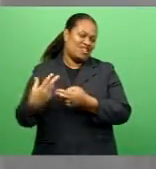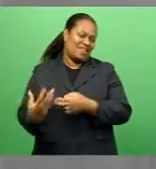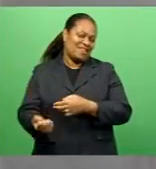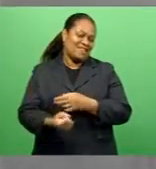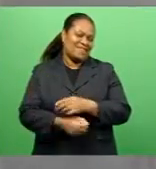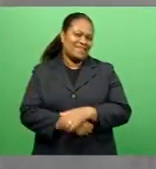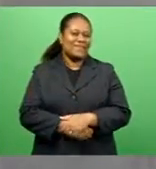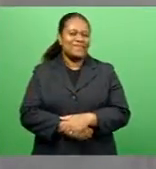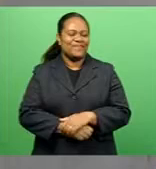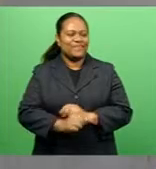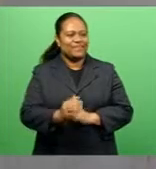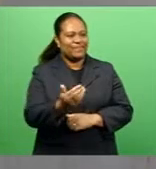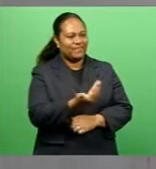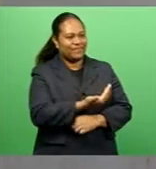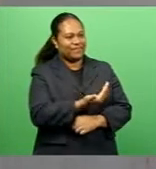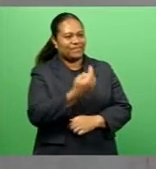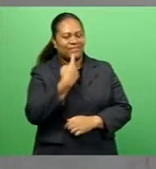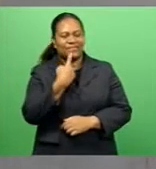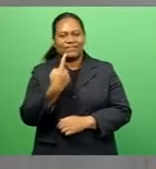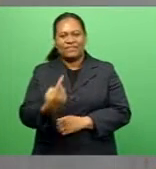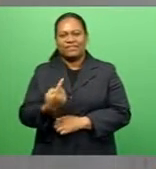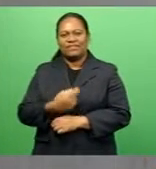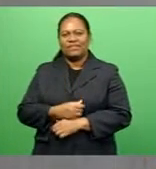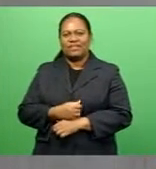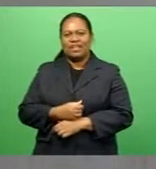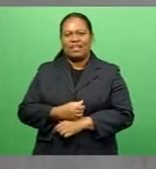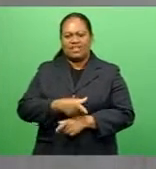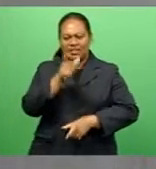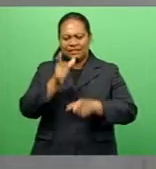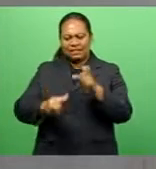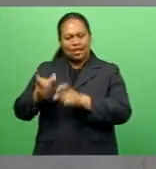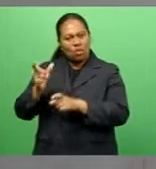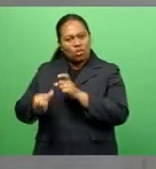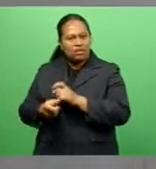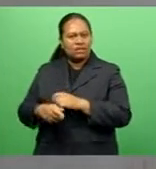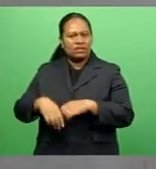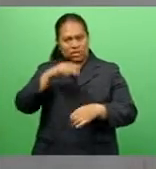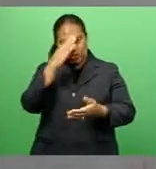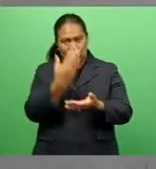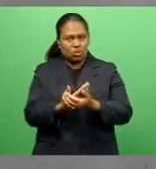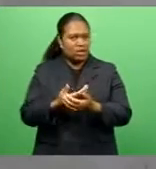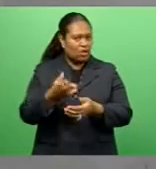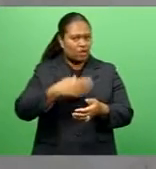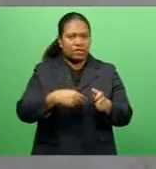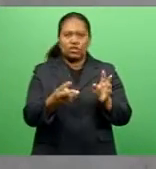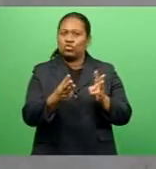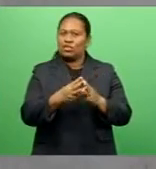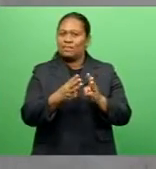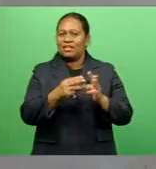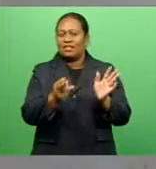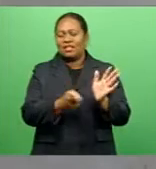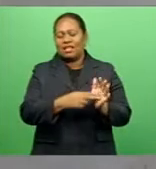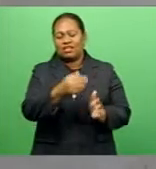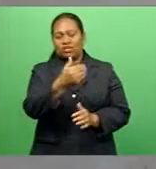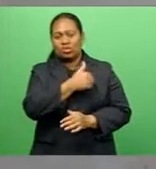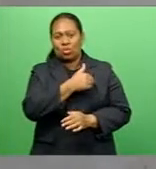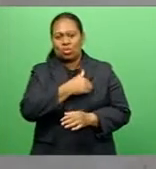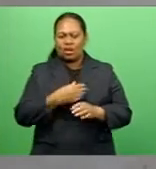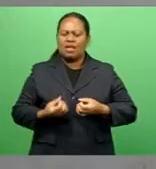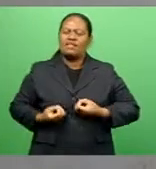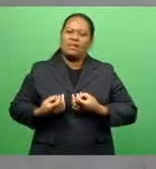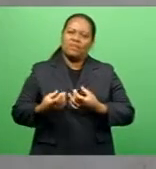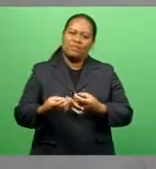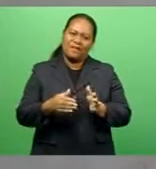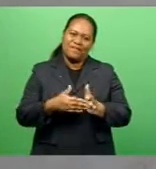The students and the stakeholders of Triple N Zone, they are preparing for the